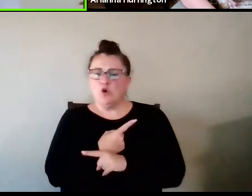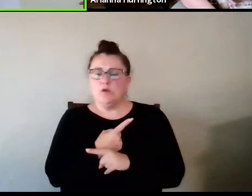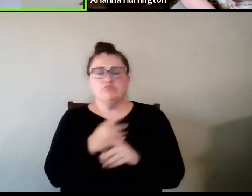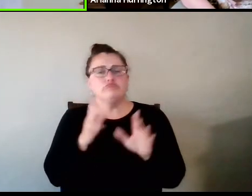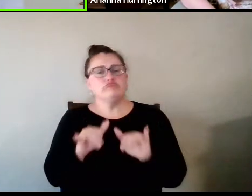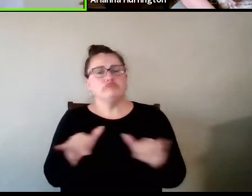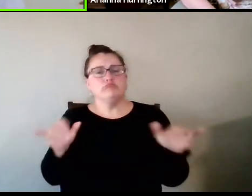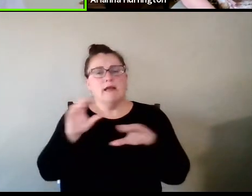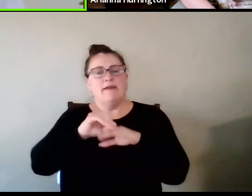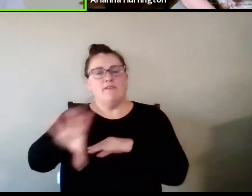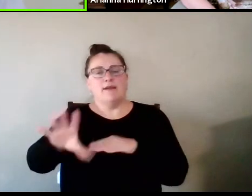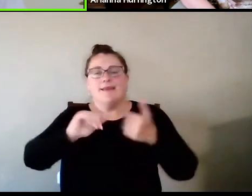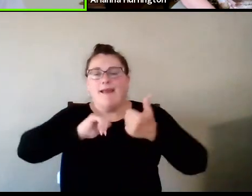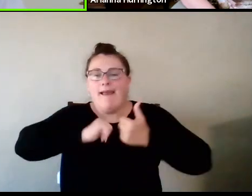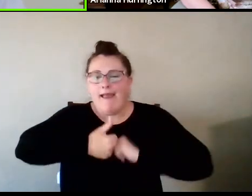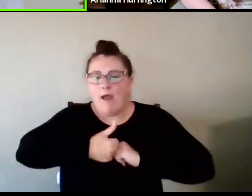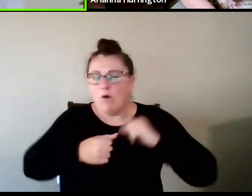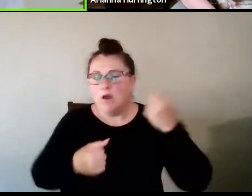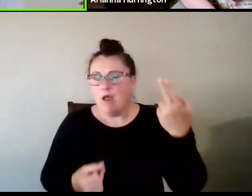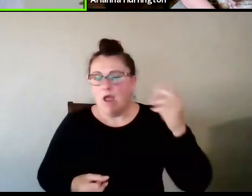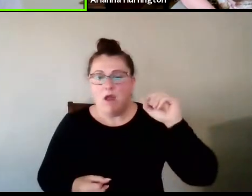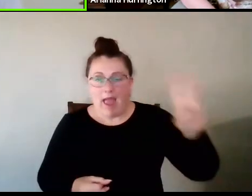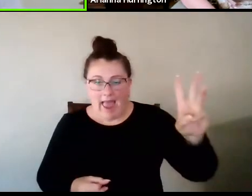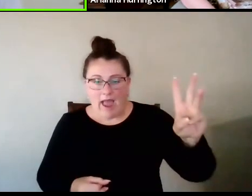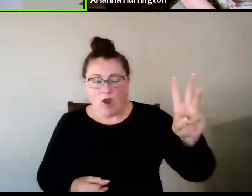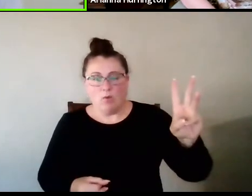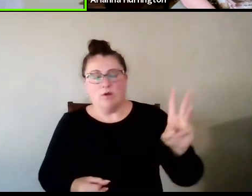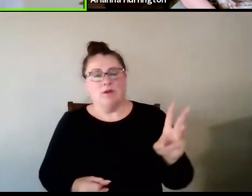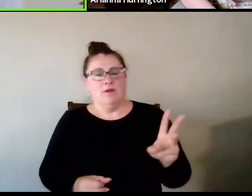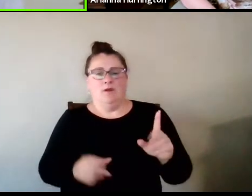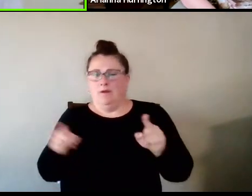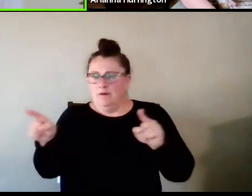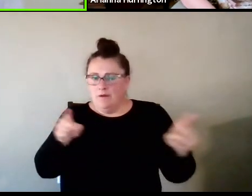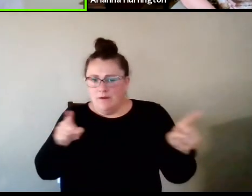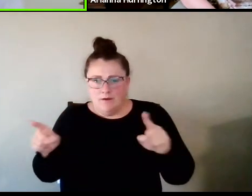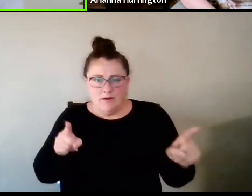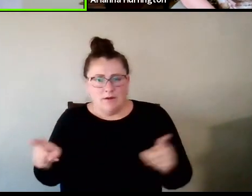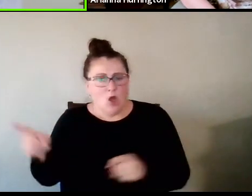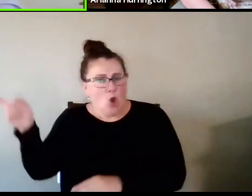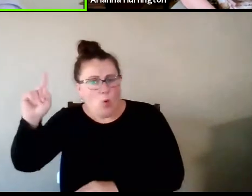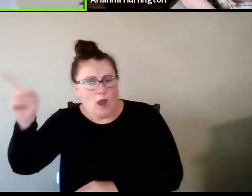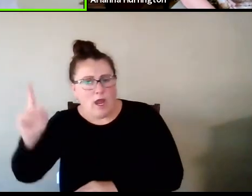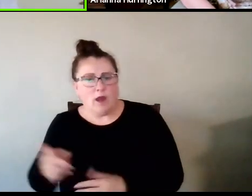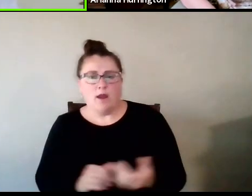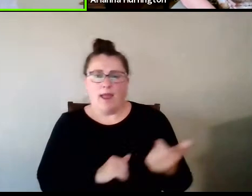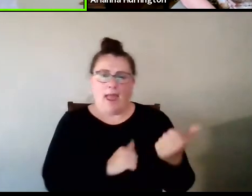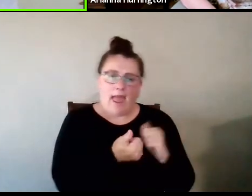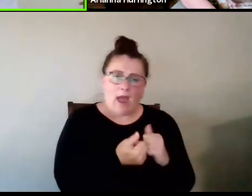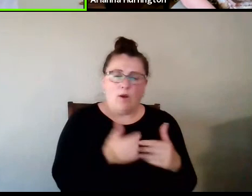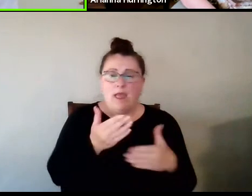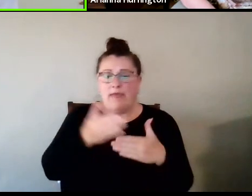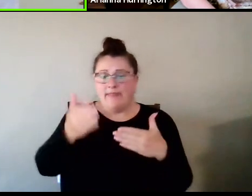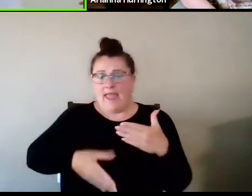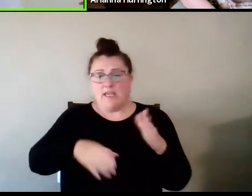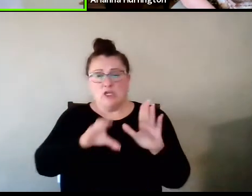for leaders at all levels who are eager to move in that direction. At the end of each chapter, you know, we've put a